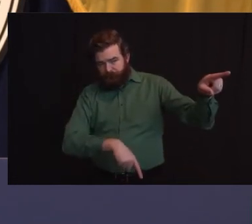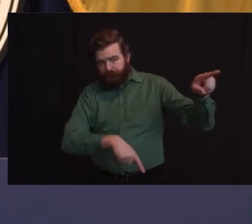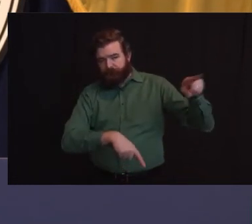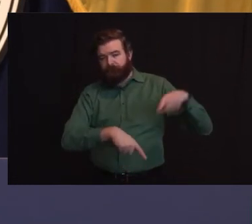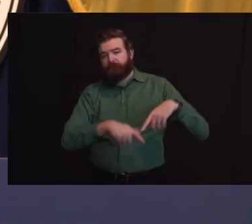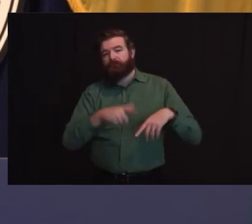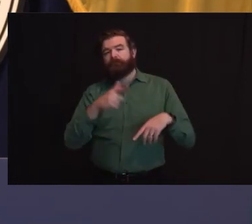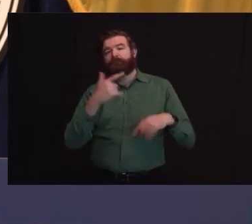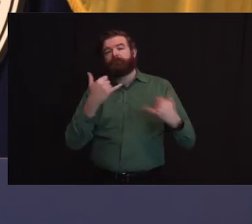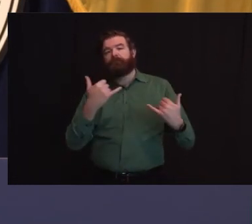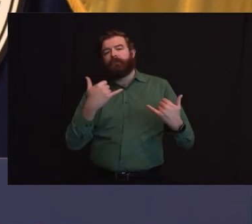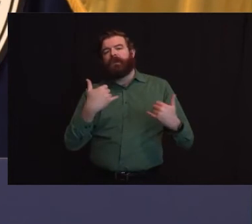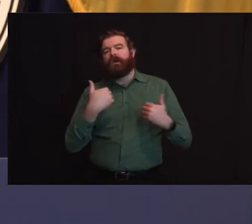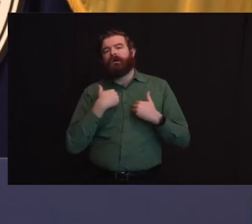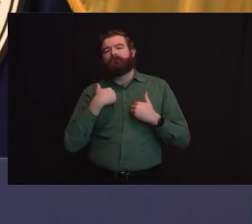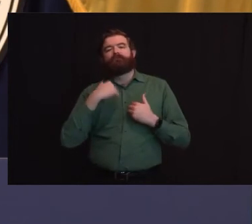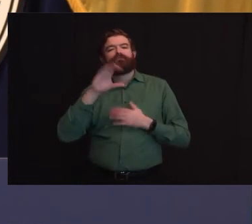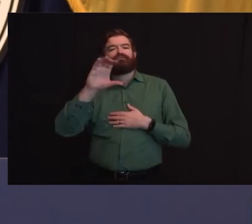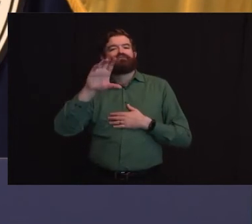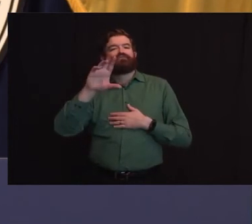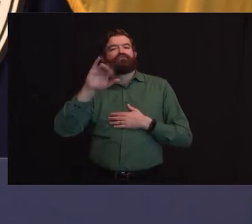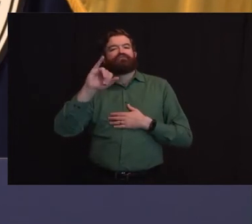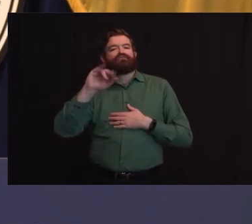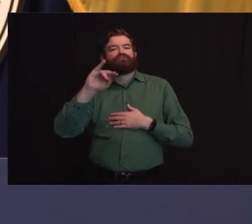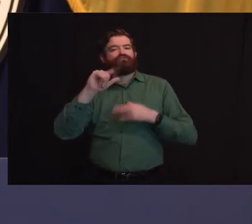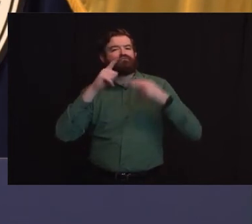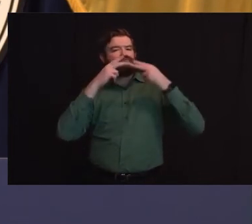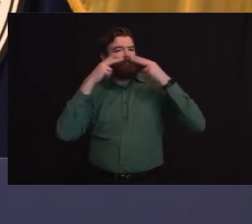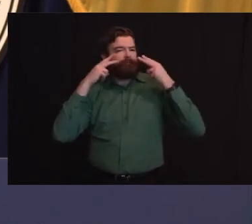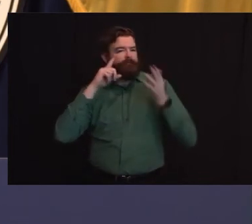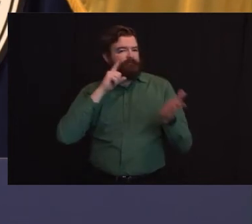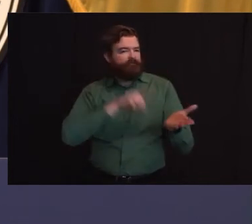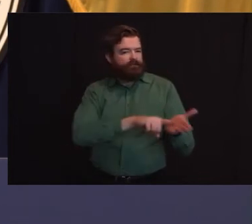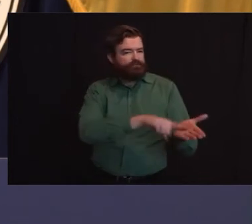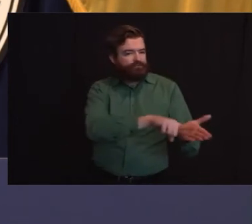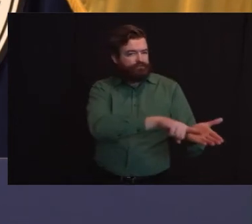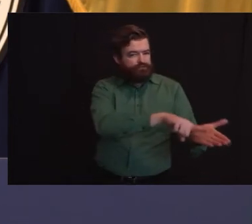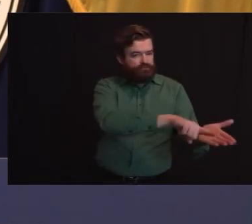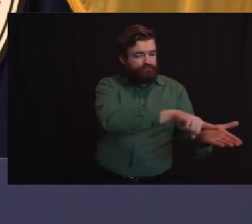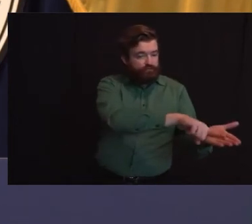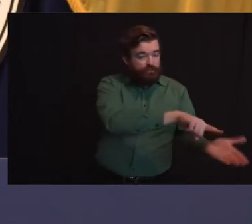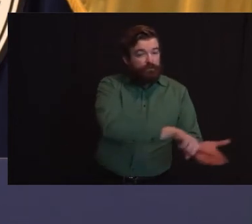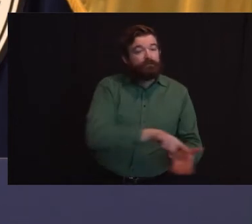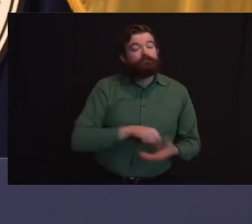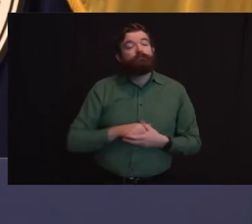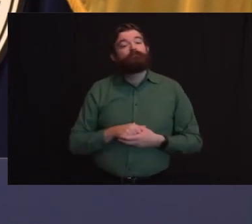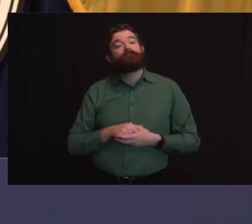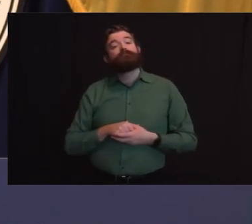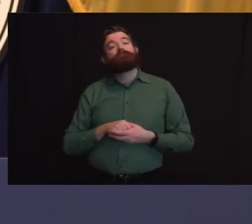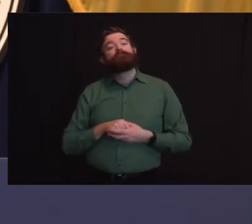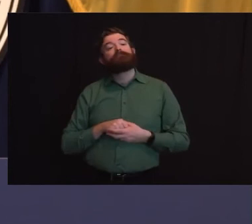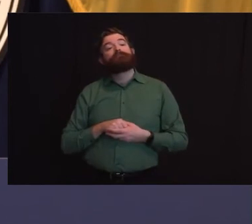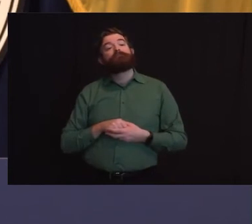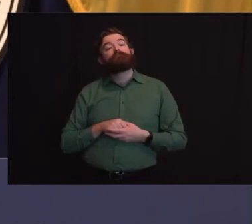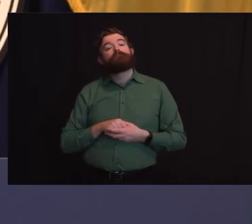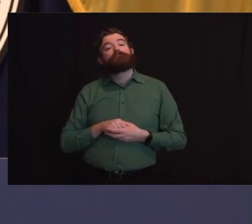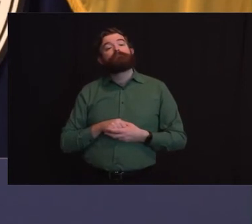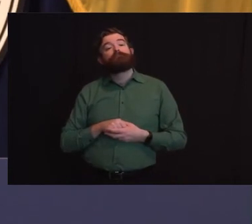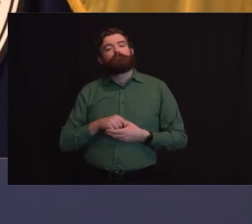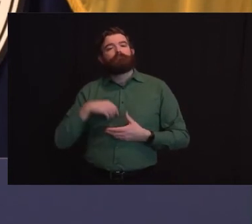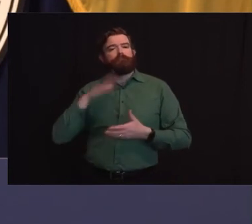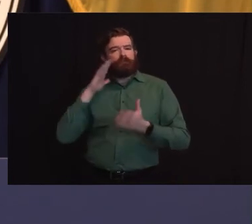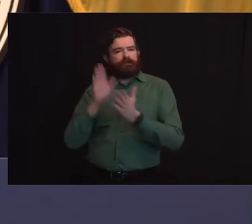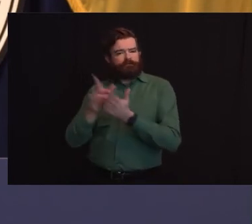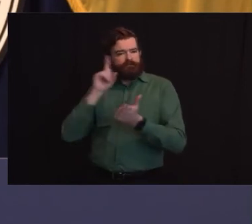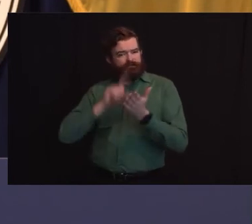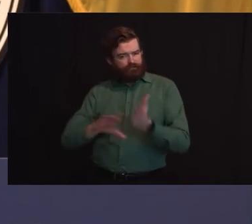ordered, led by one of the smartest, toughest guys I know in the state. And I've asked them to do it on an expedited basis. So let's